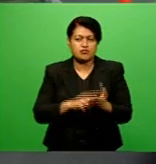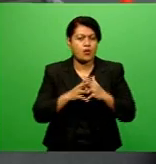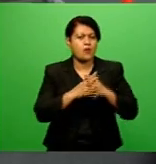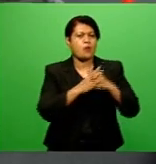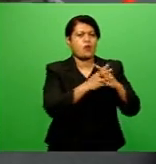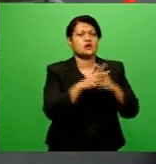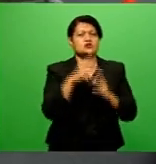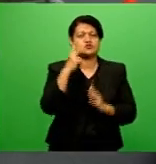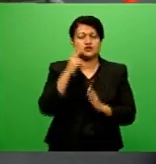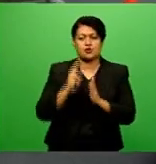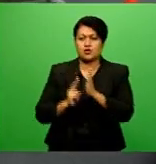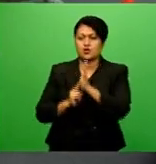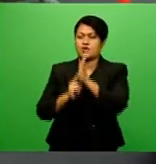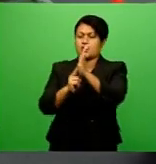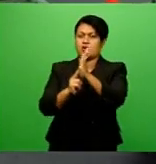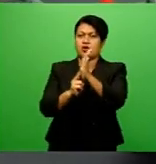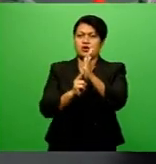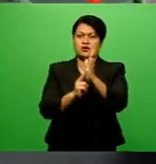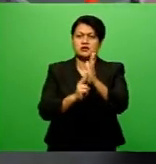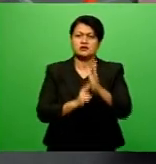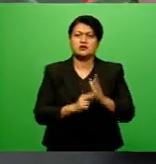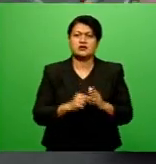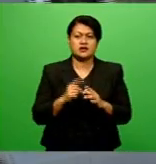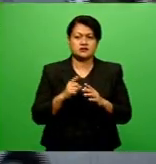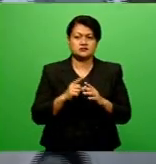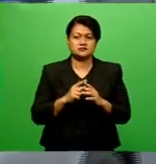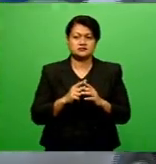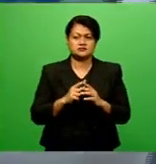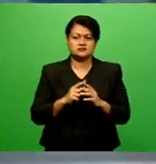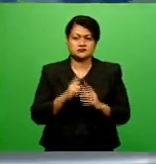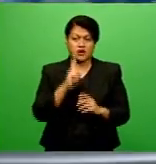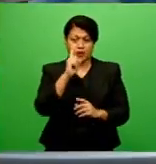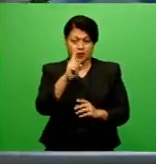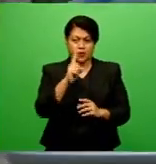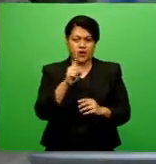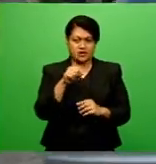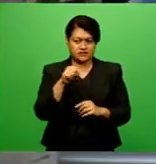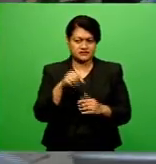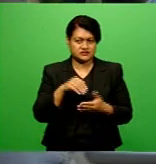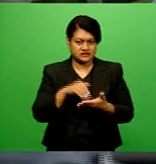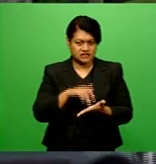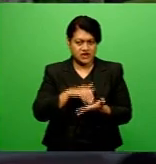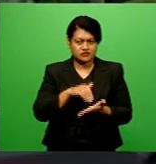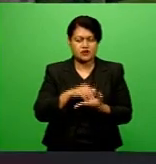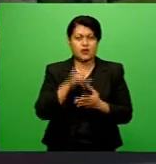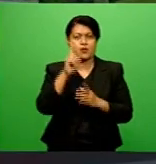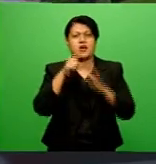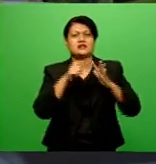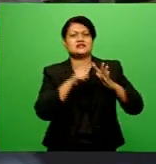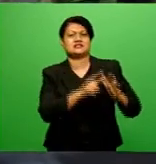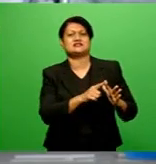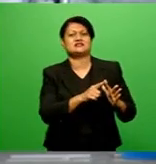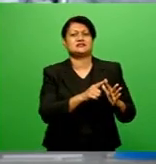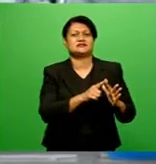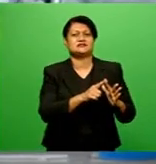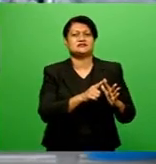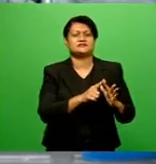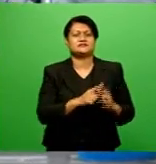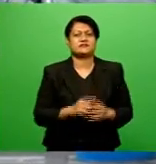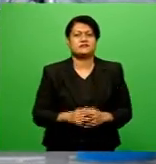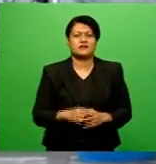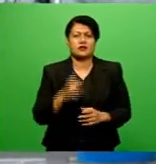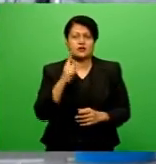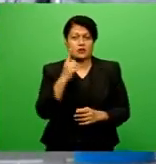in the Northern Division, and a case each in the Central and Eastern Divisions. SSP Divuana adds